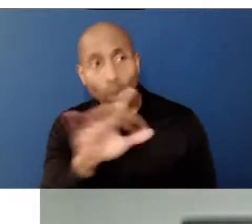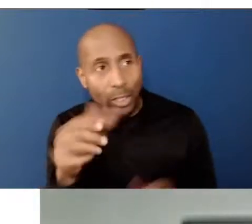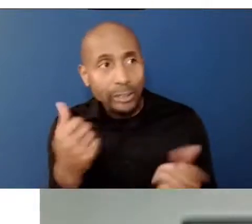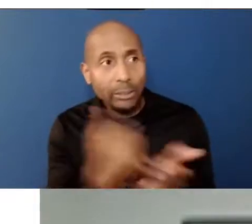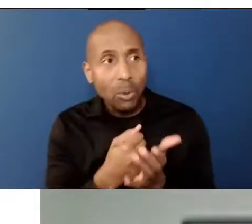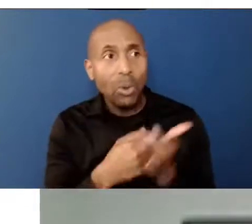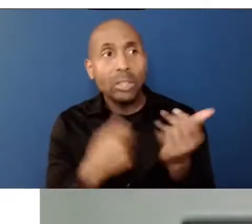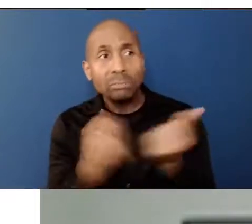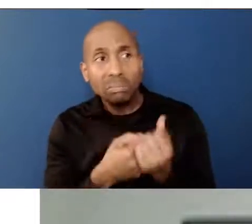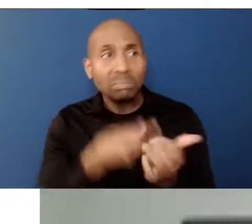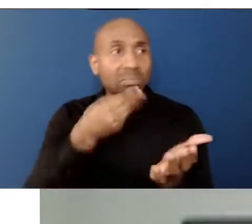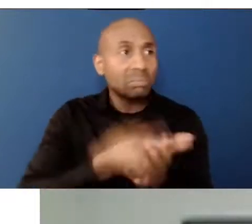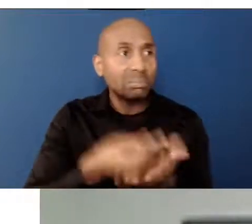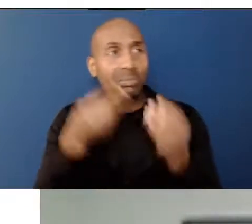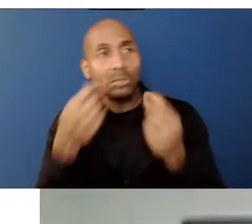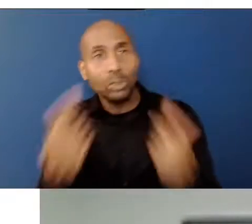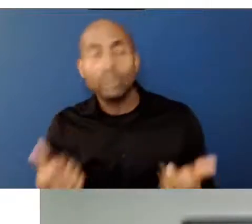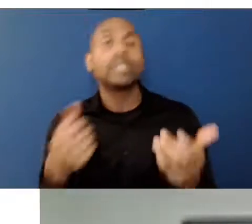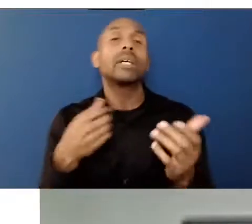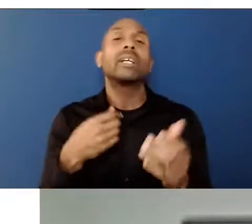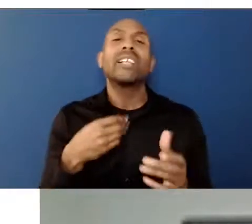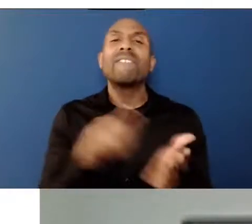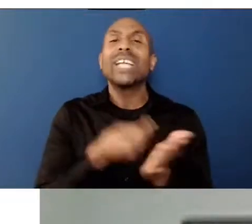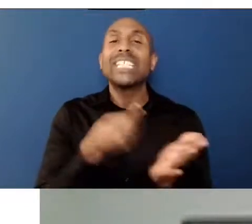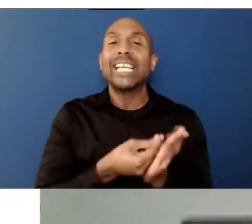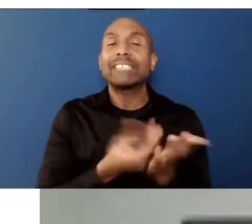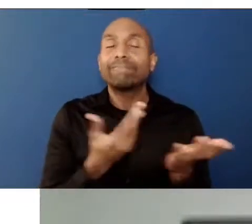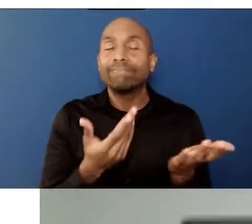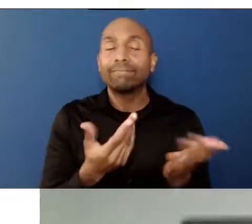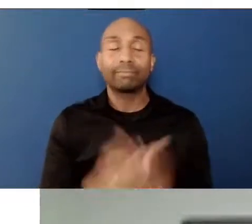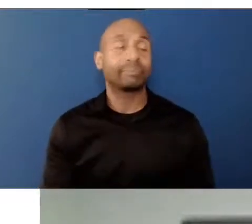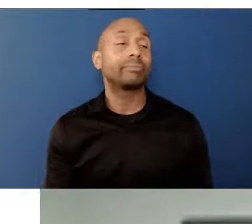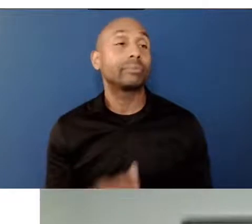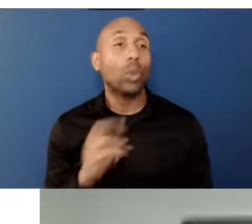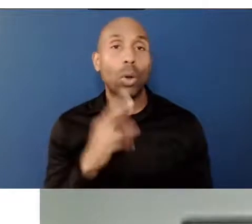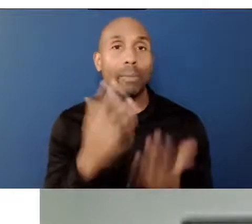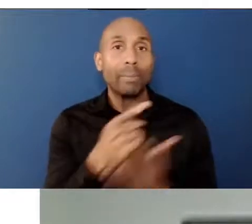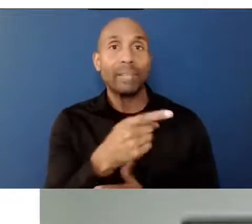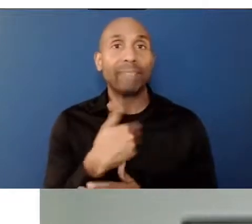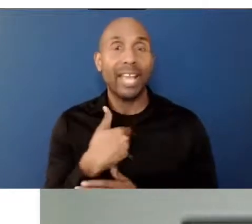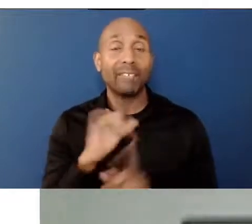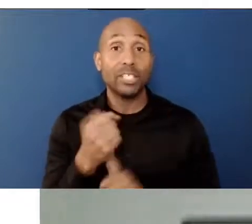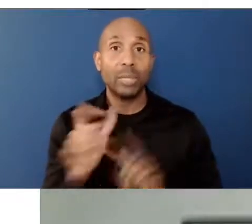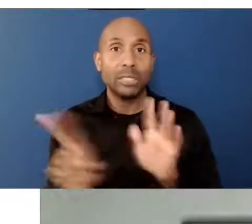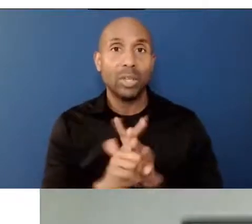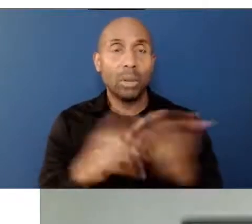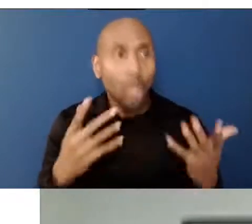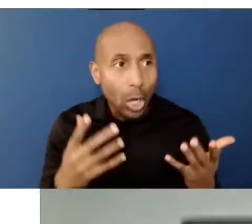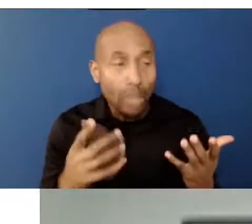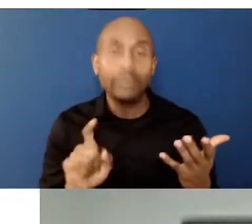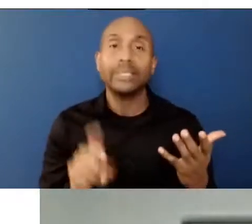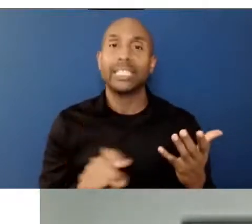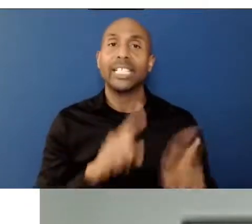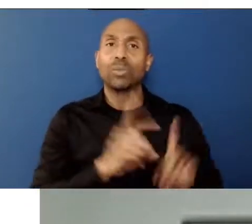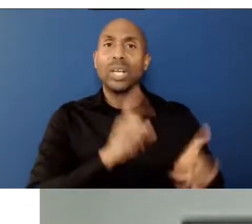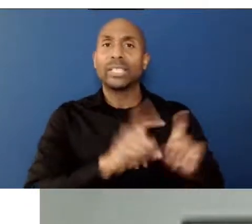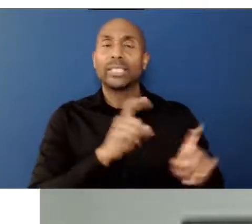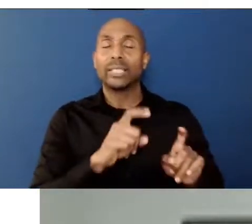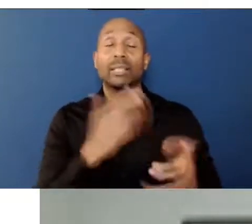solution, sometimes to a situation they may have encountered, or they may be experiencing barriers